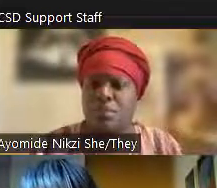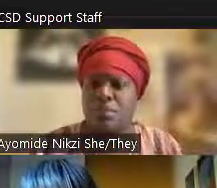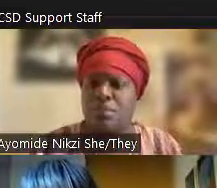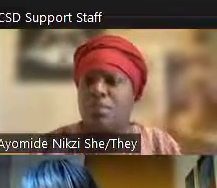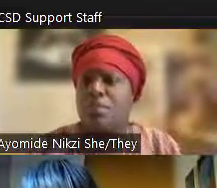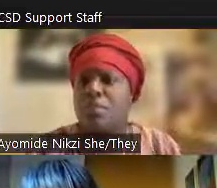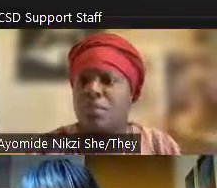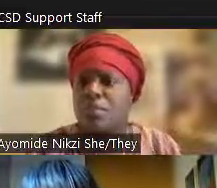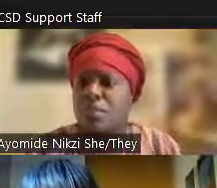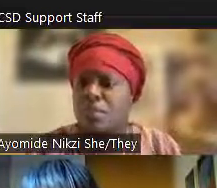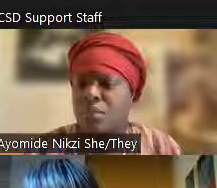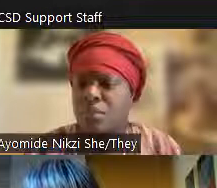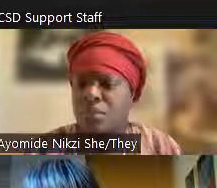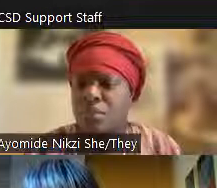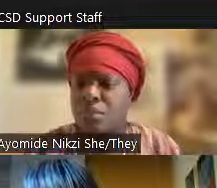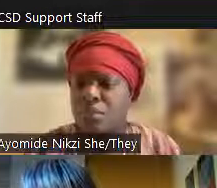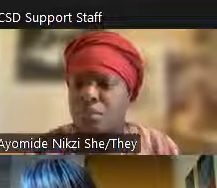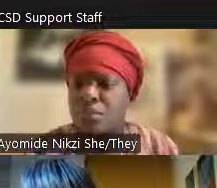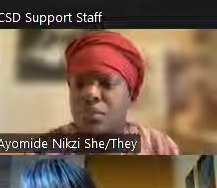Any comments on that addition?